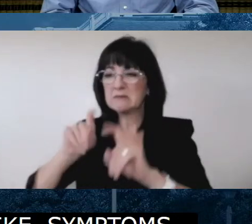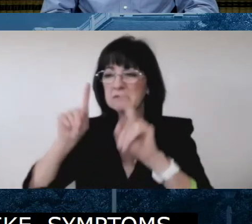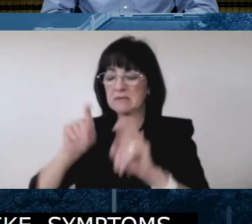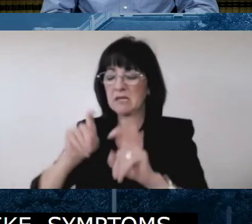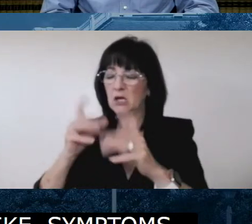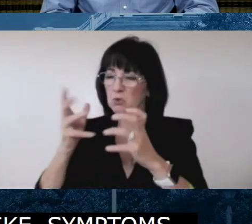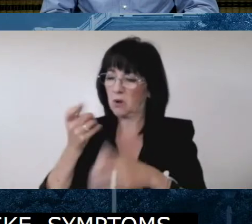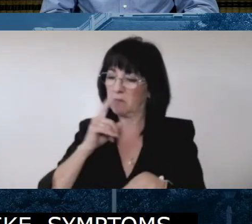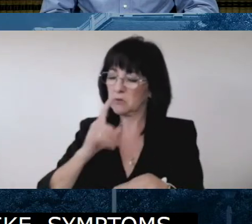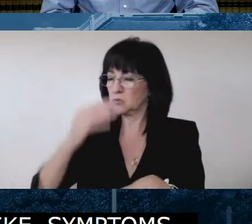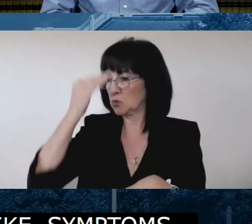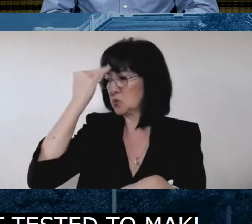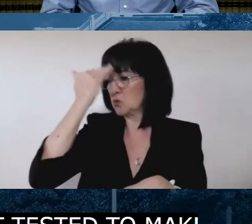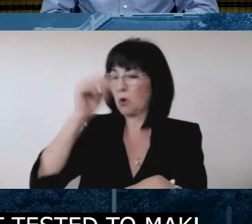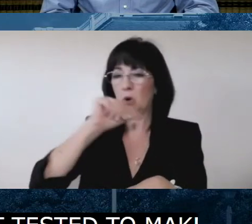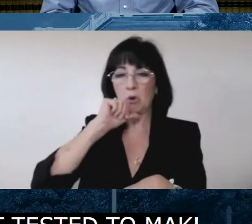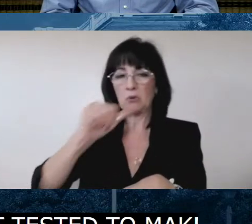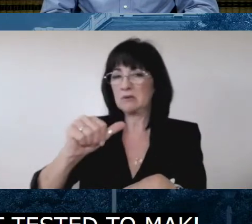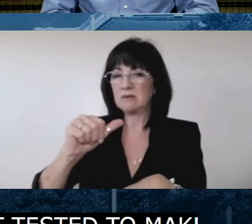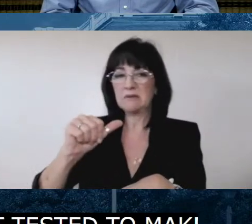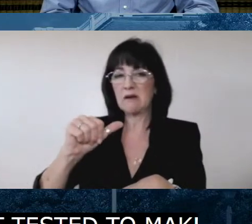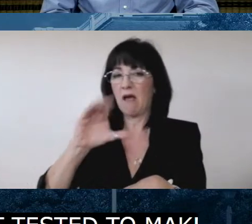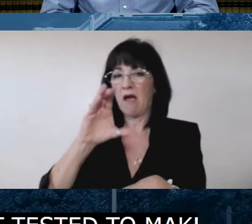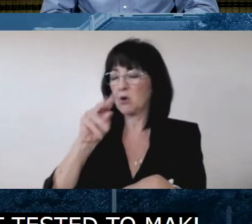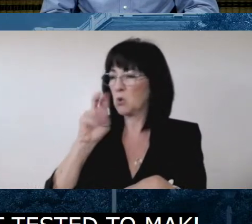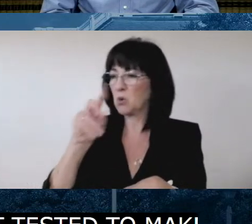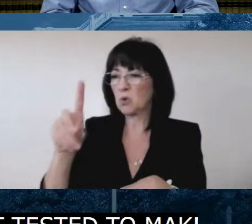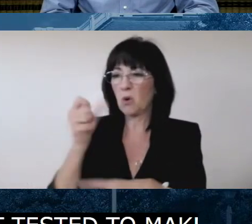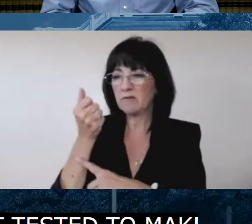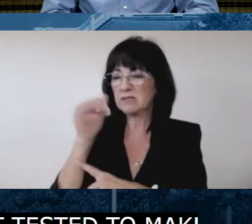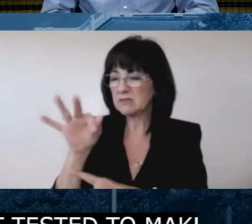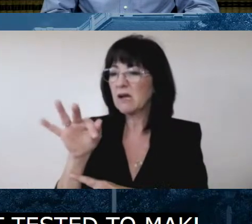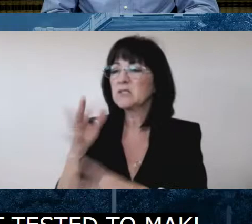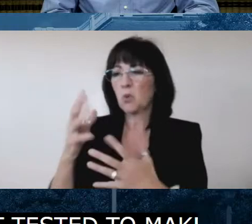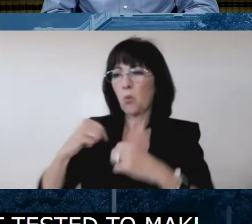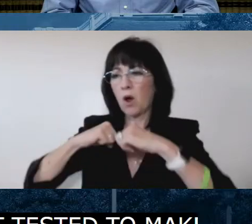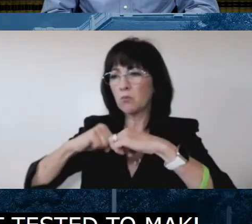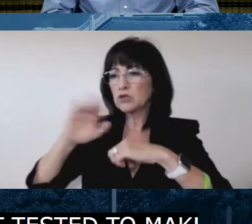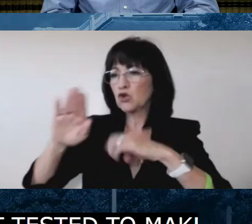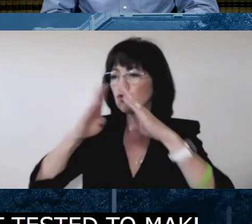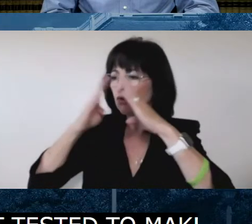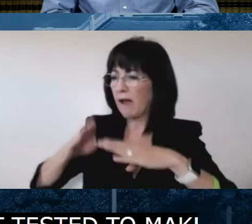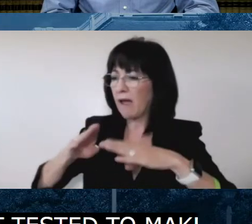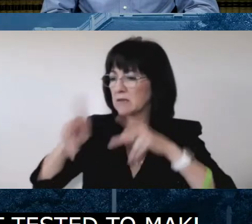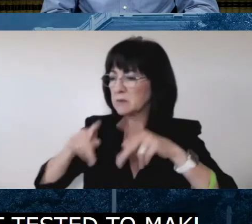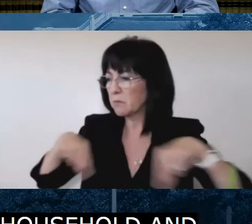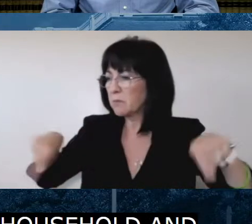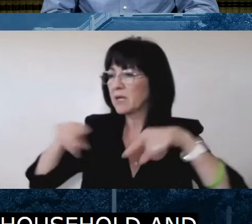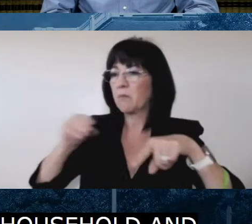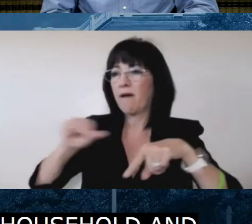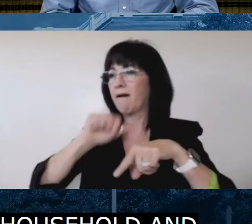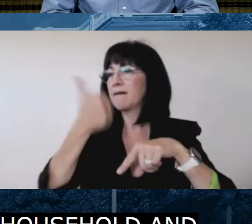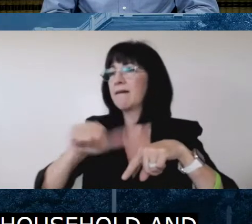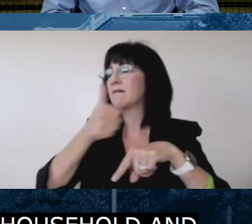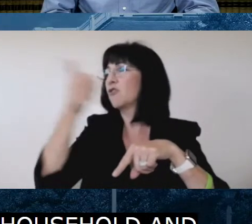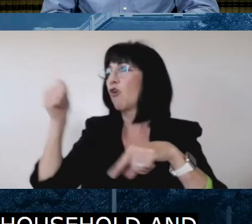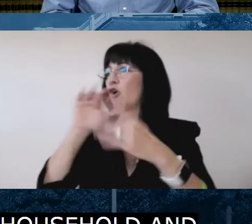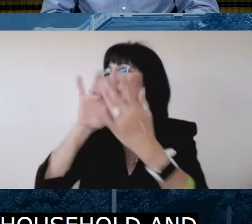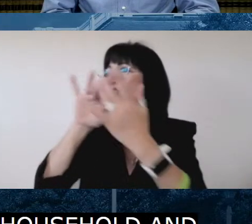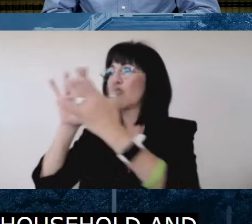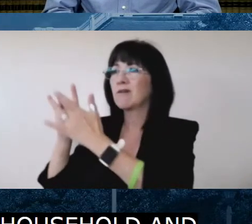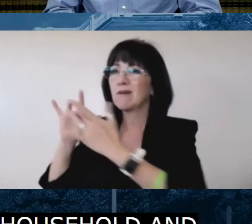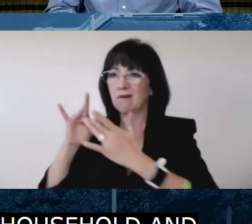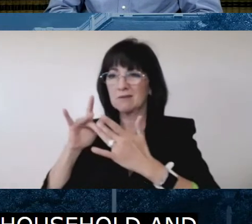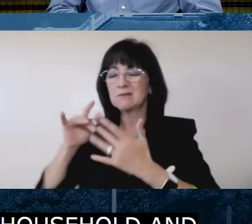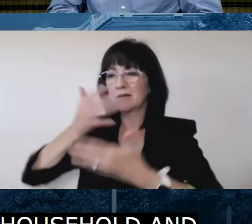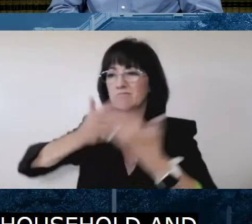to protect, others in your household and people you come in contact with. If you have been exposed and you know that,